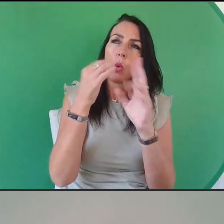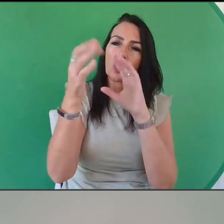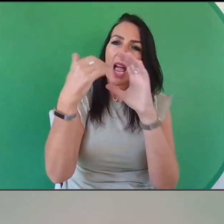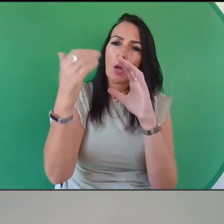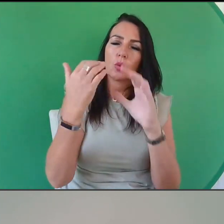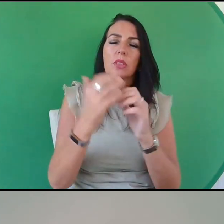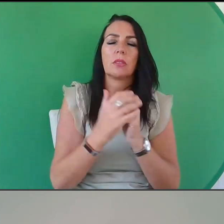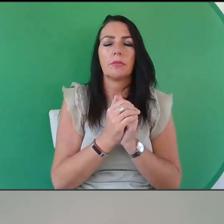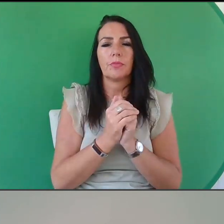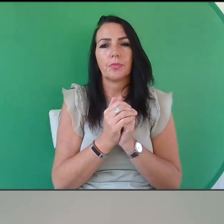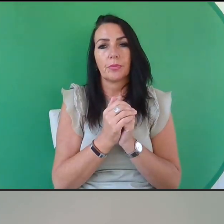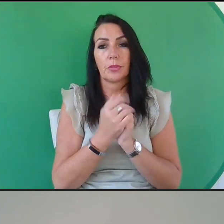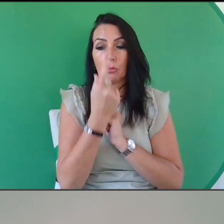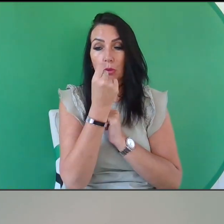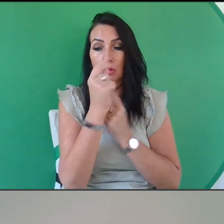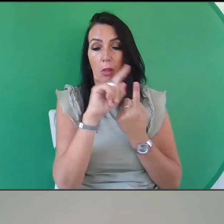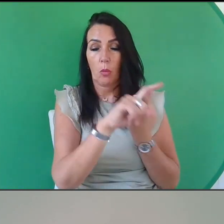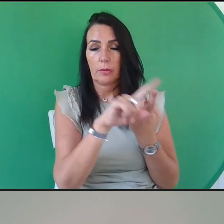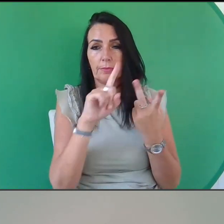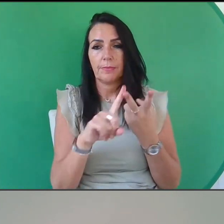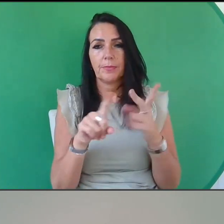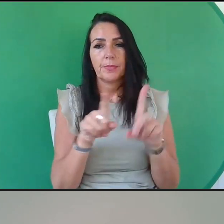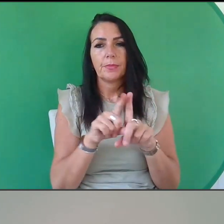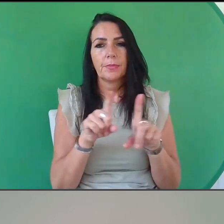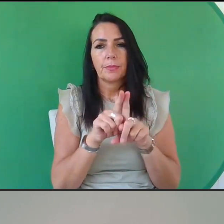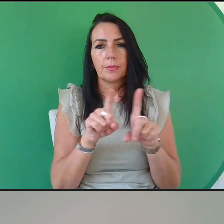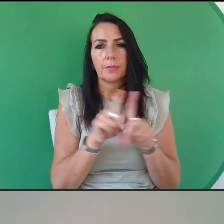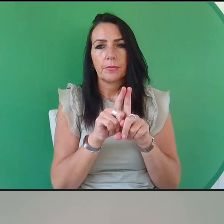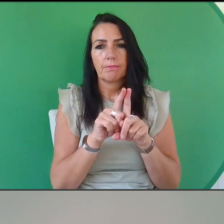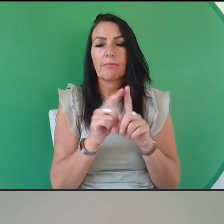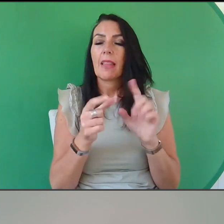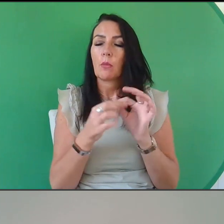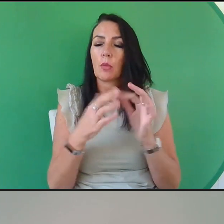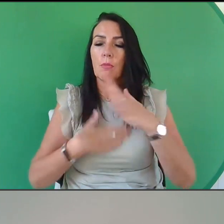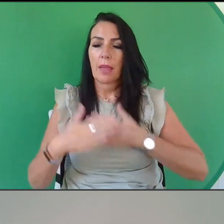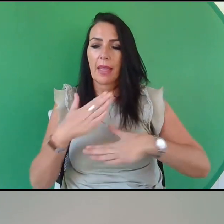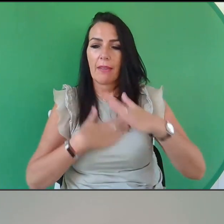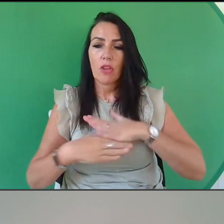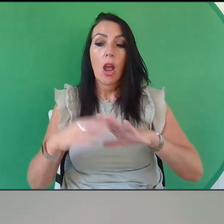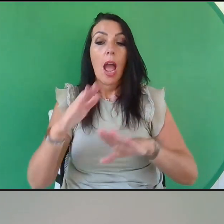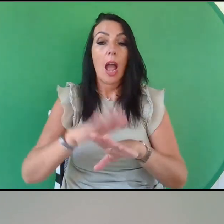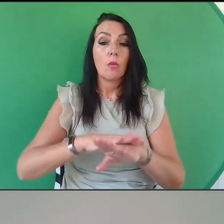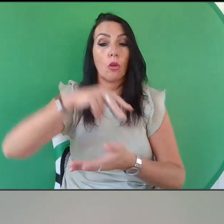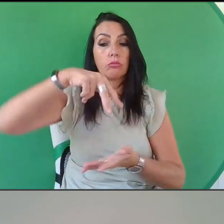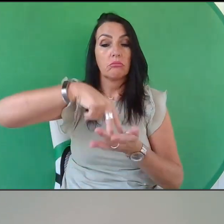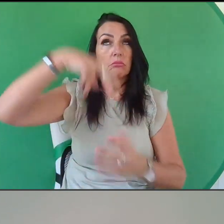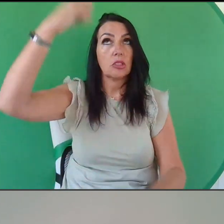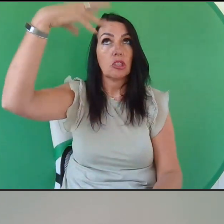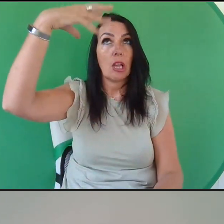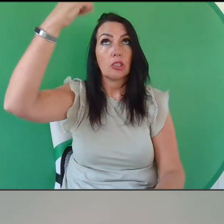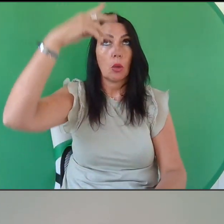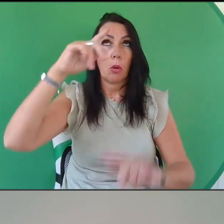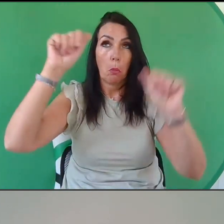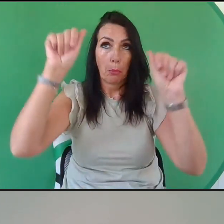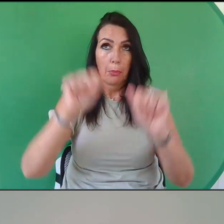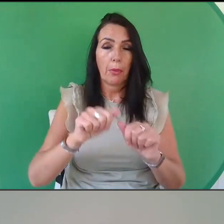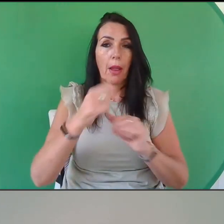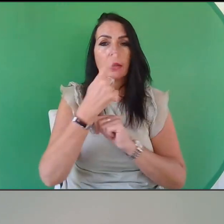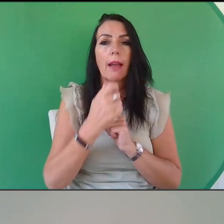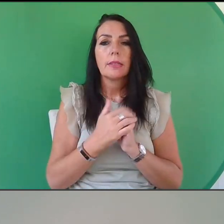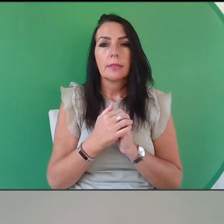can be one way. And another way is just the behaviour around it, so how long we're spending in the shower. So we typically